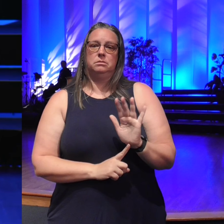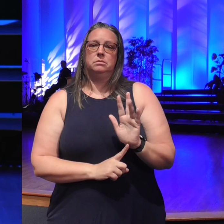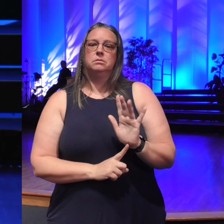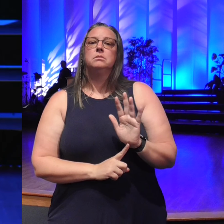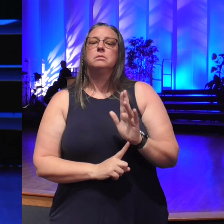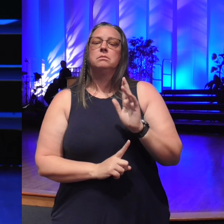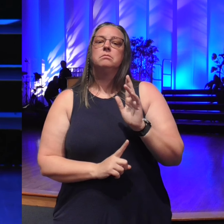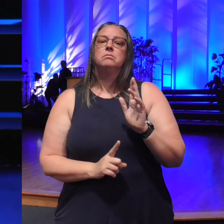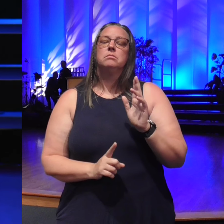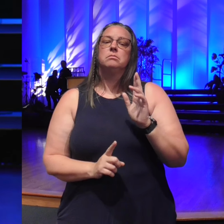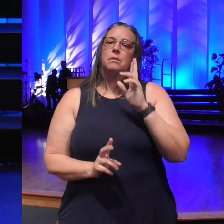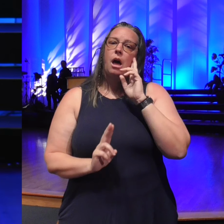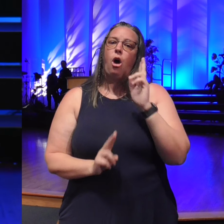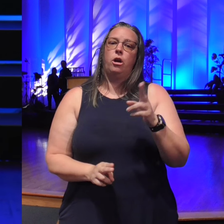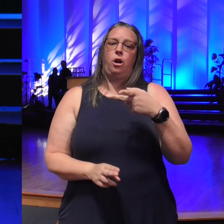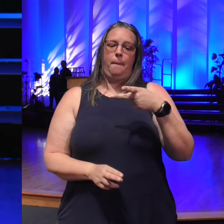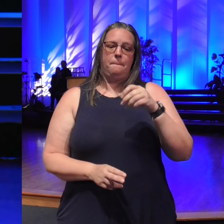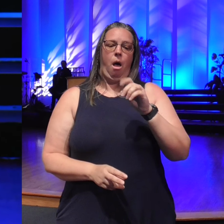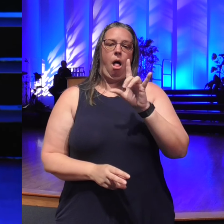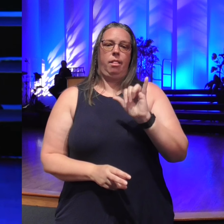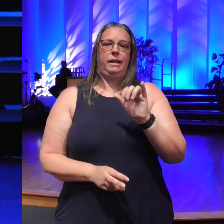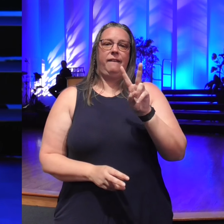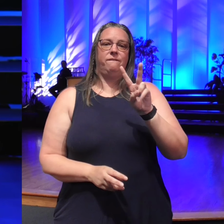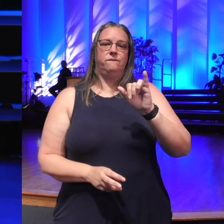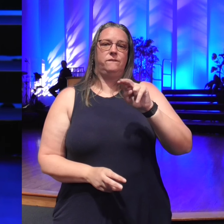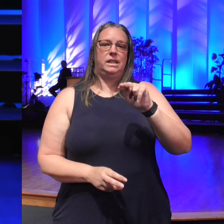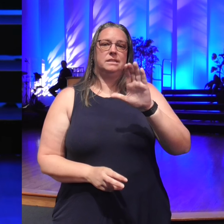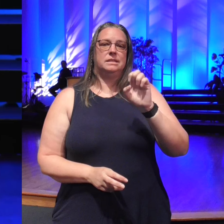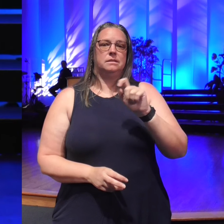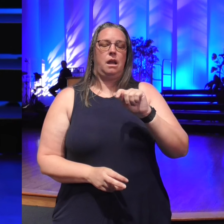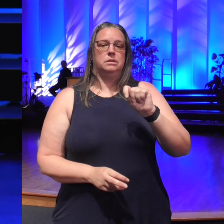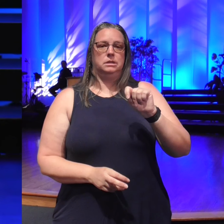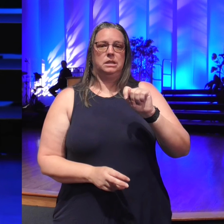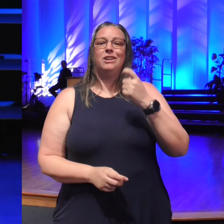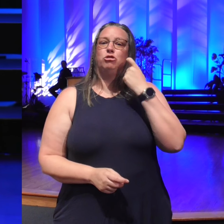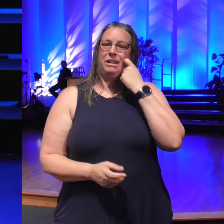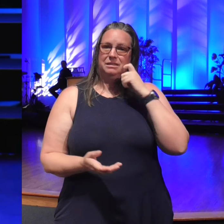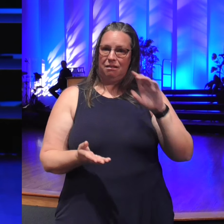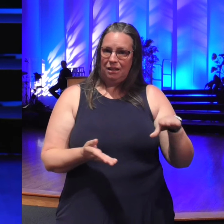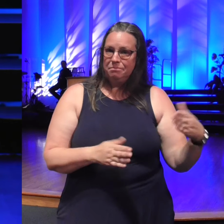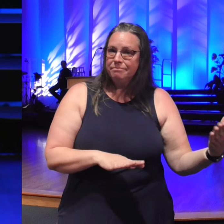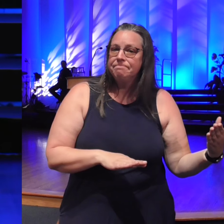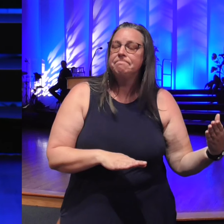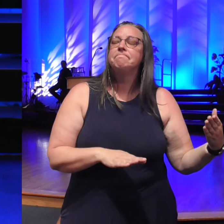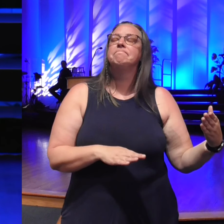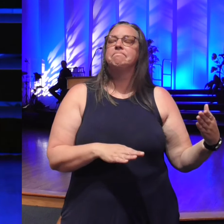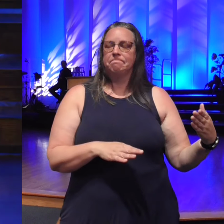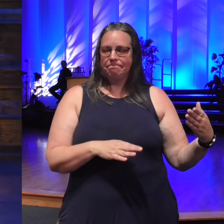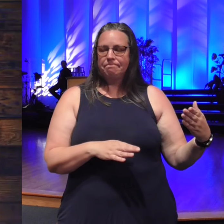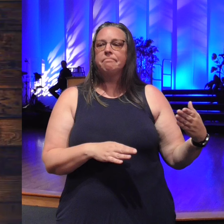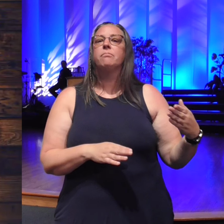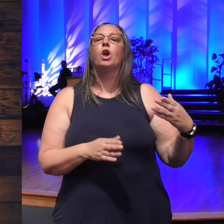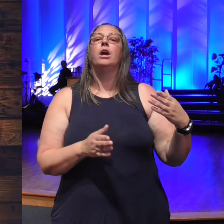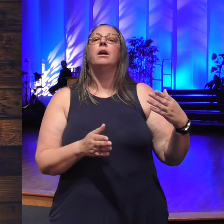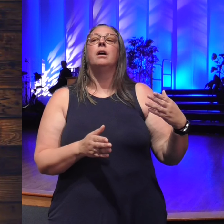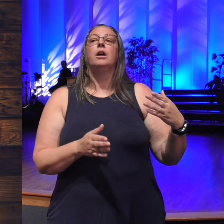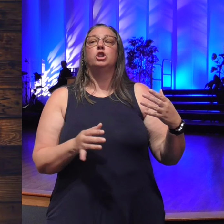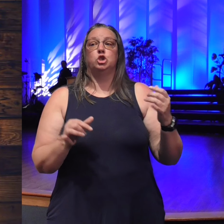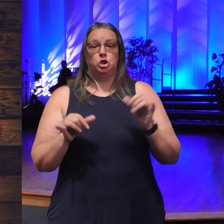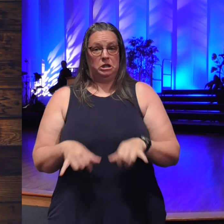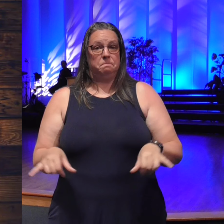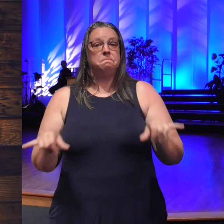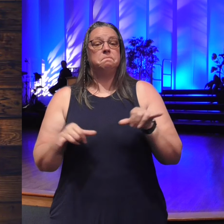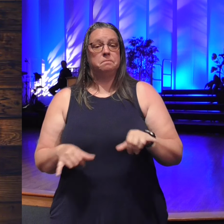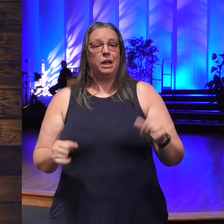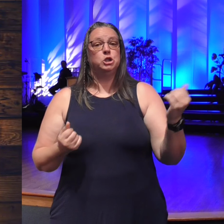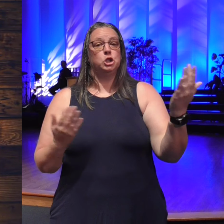in honor of Polly Vincent, a longtime Mile Higher who recently made her transition. Polly regularly served